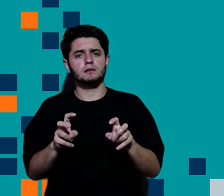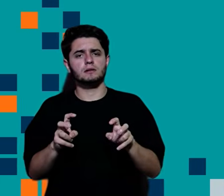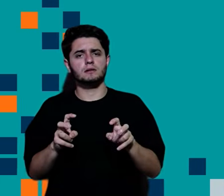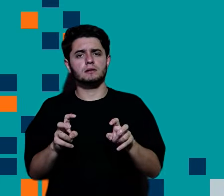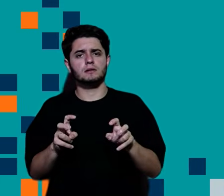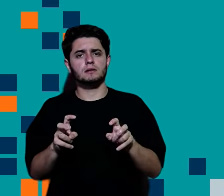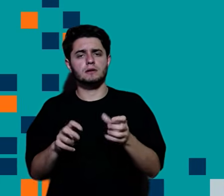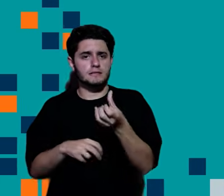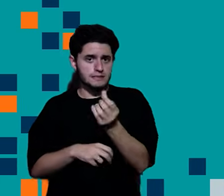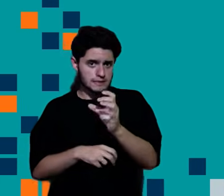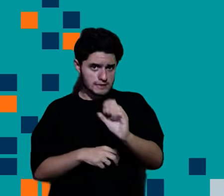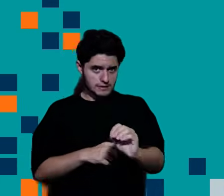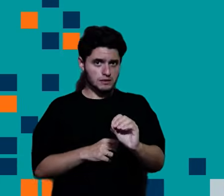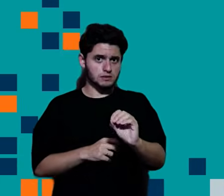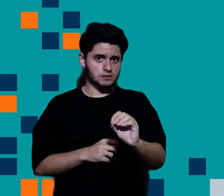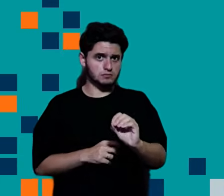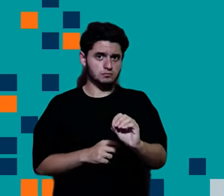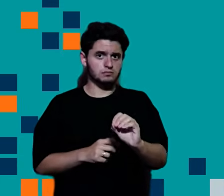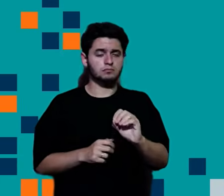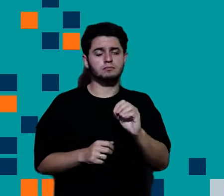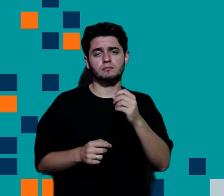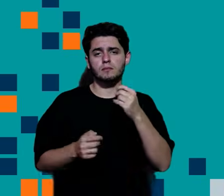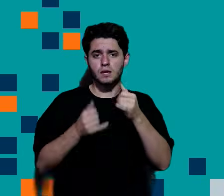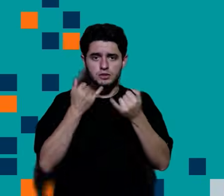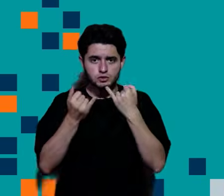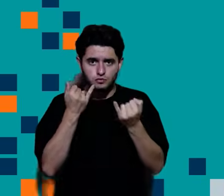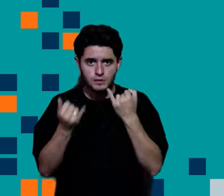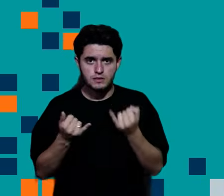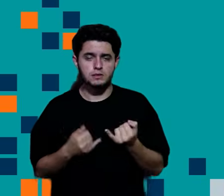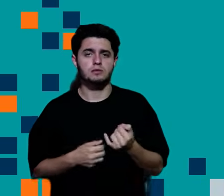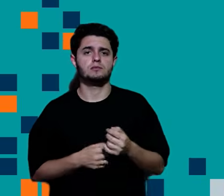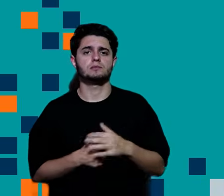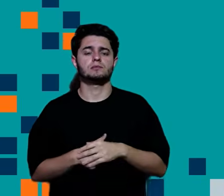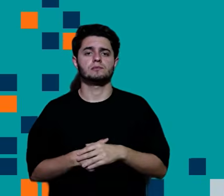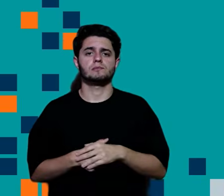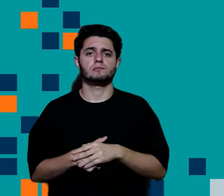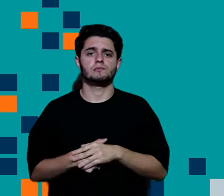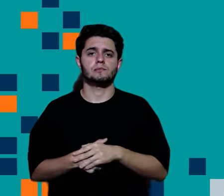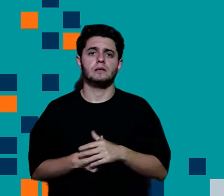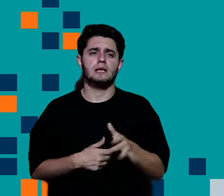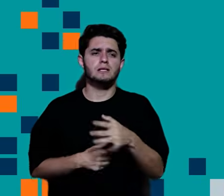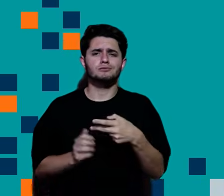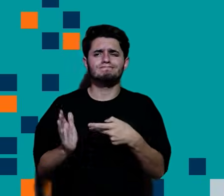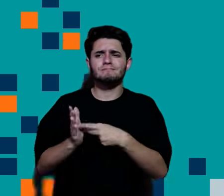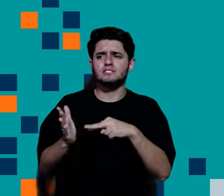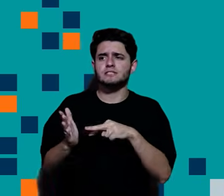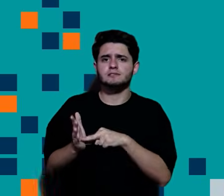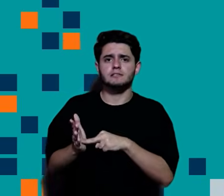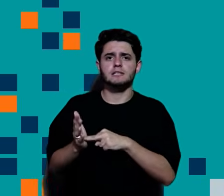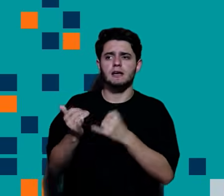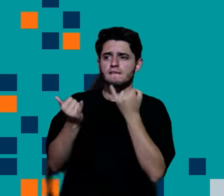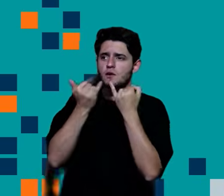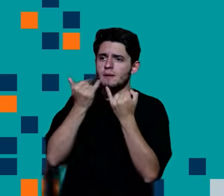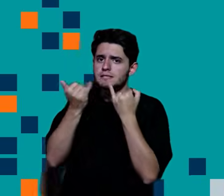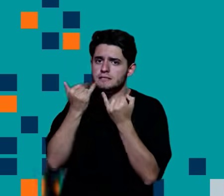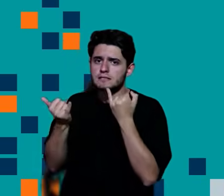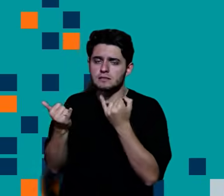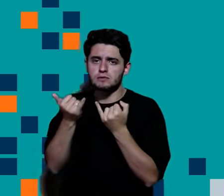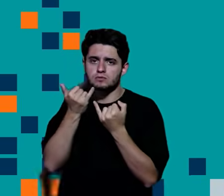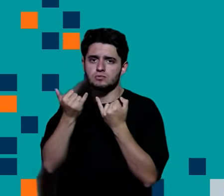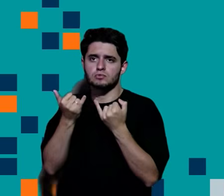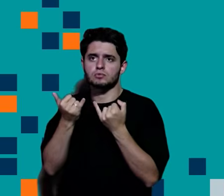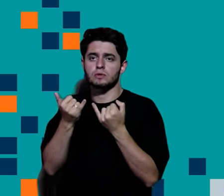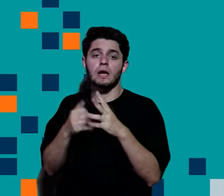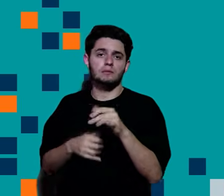that information you perceive, meaning that it's conscious. But that doesn't mean that the rest of the information isn't